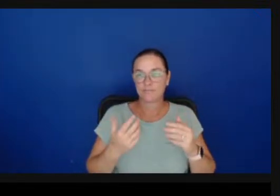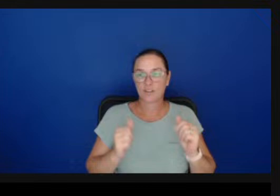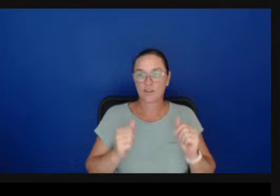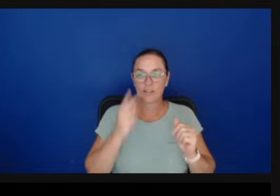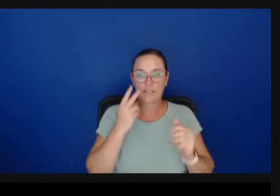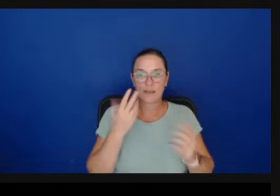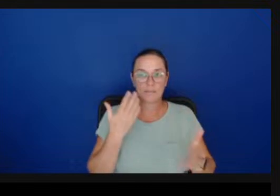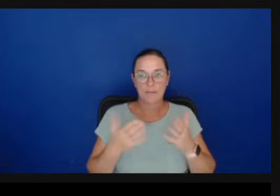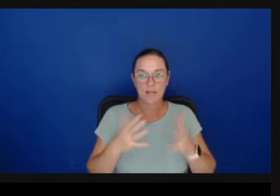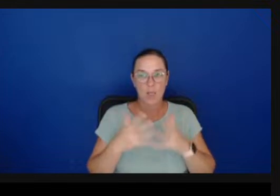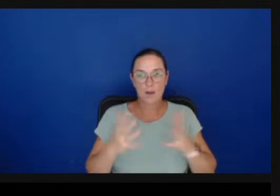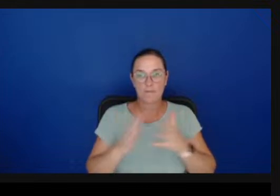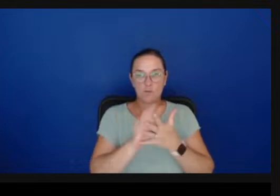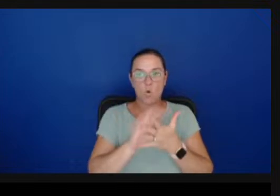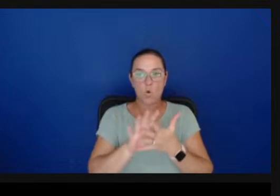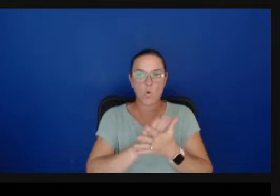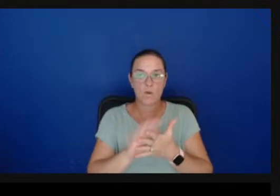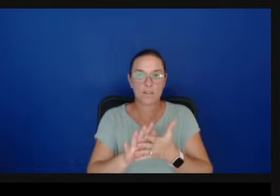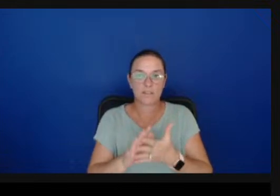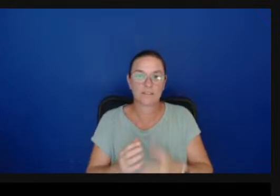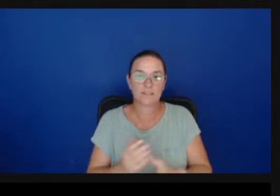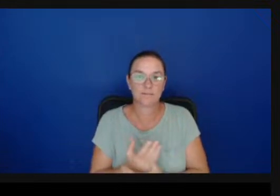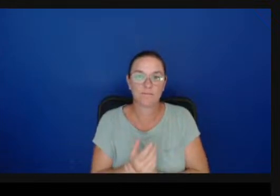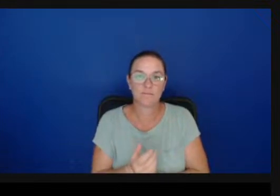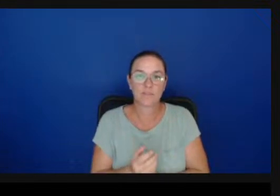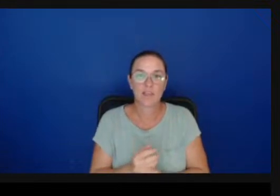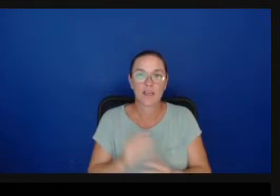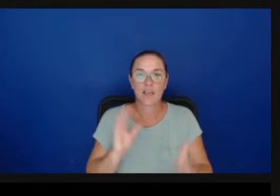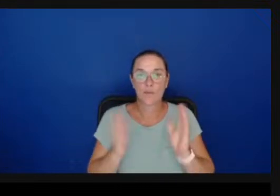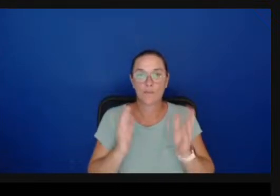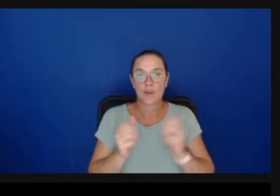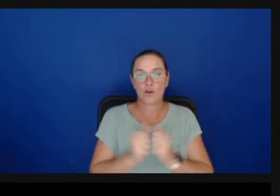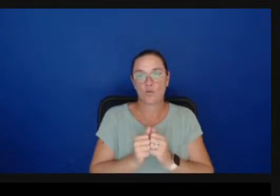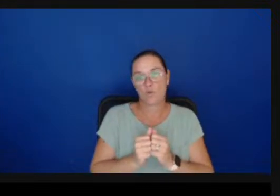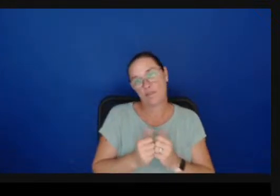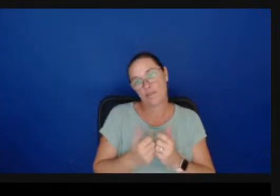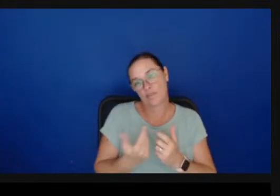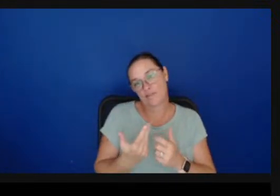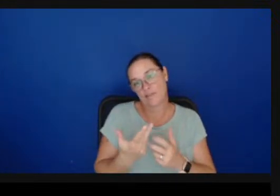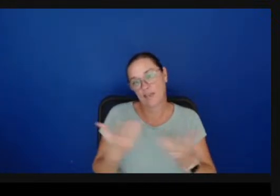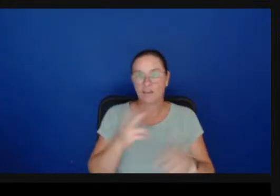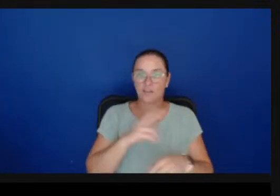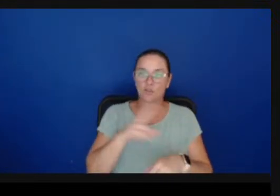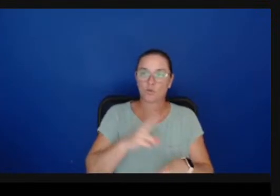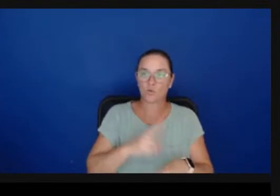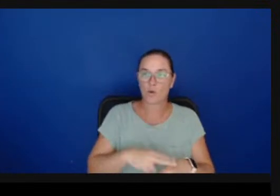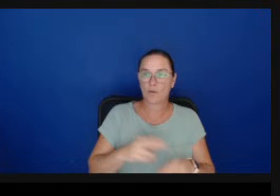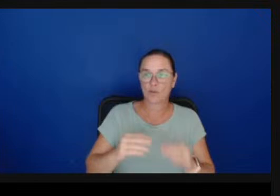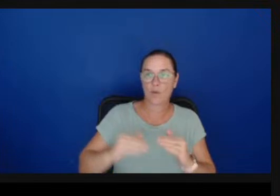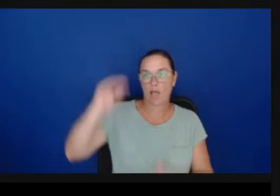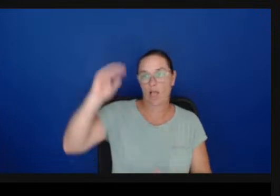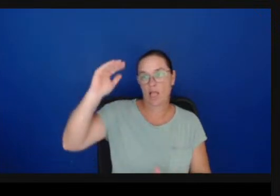actually be, right? Compared to what a normal range of noise might be. You get more.